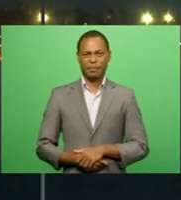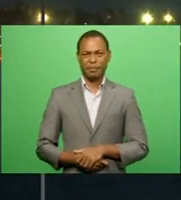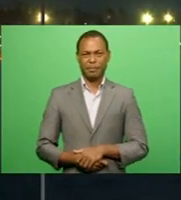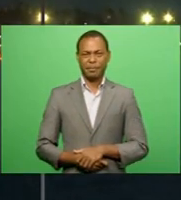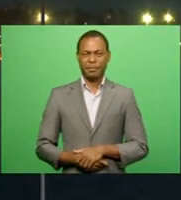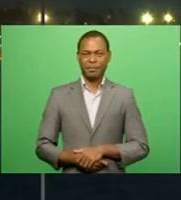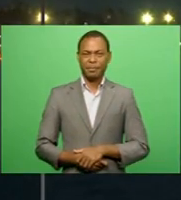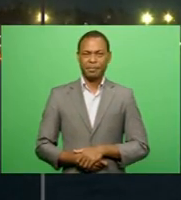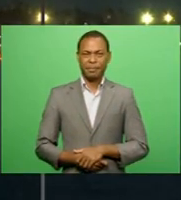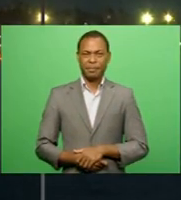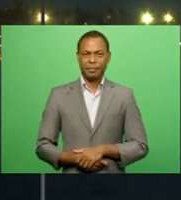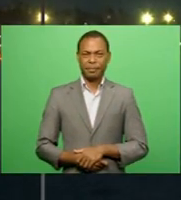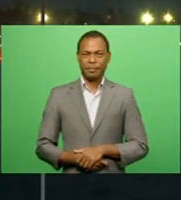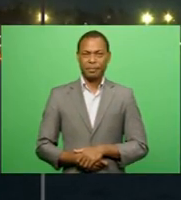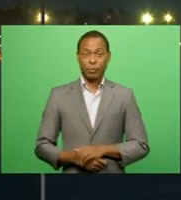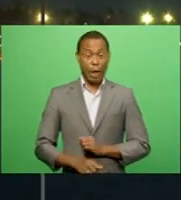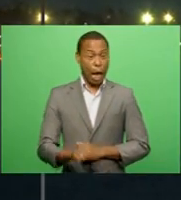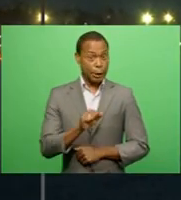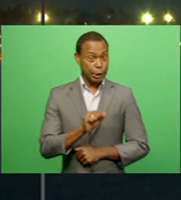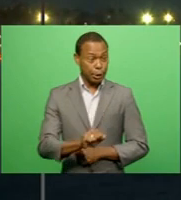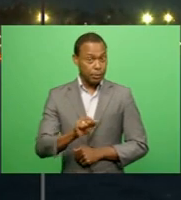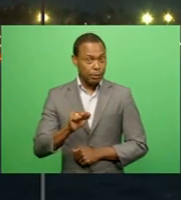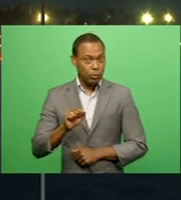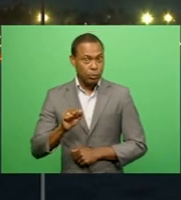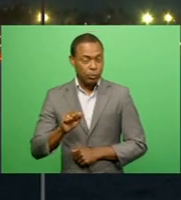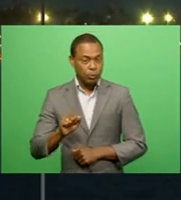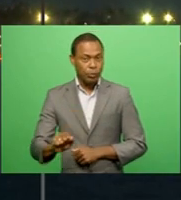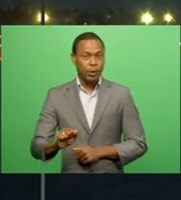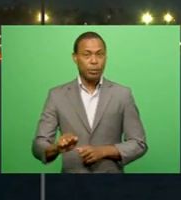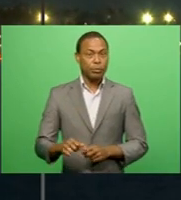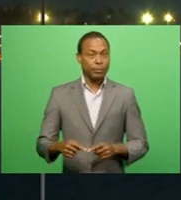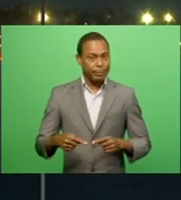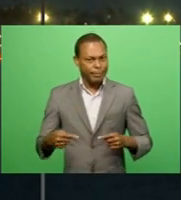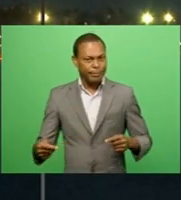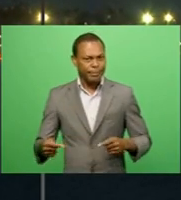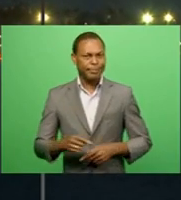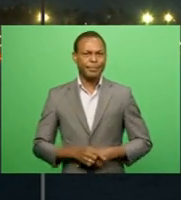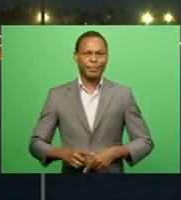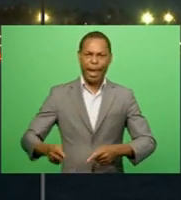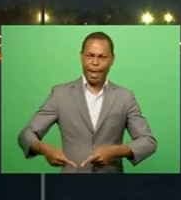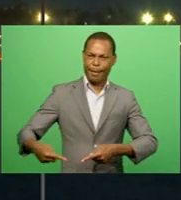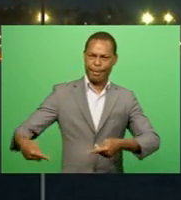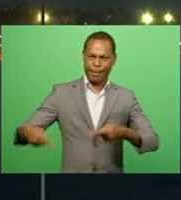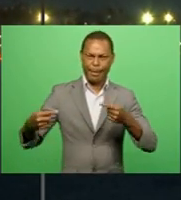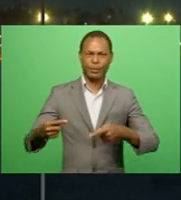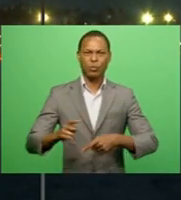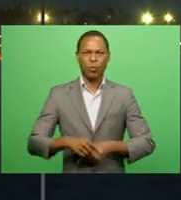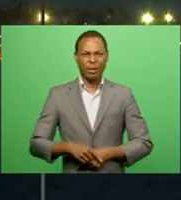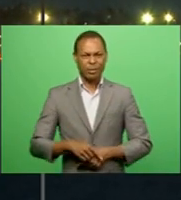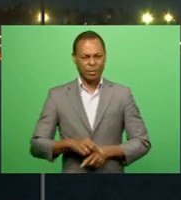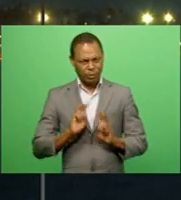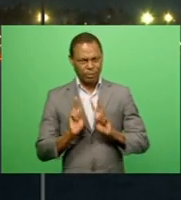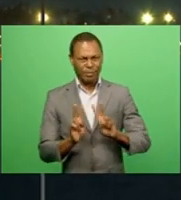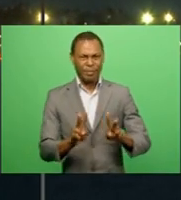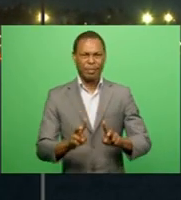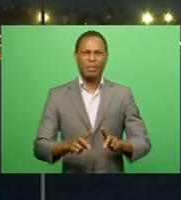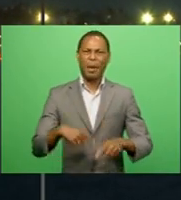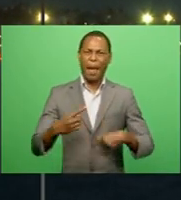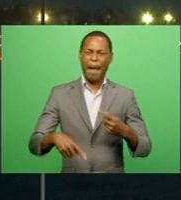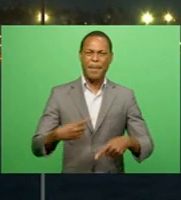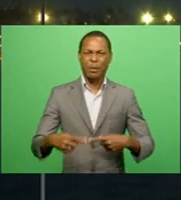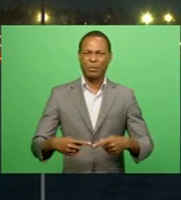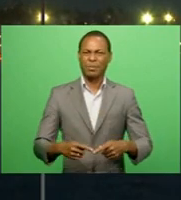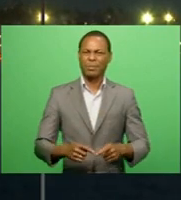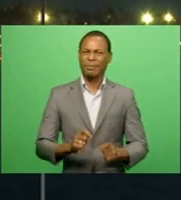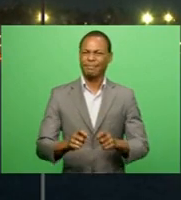Thanks, Kritika. Serious allegations have been made against a prosecution witness in relation to the trial of a